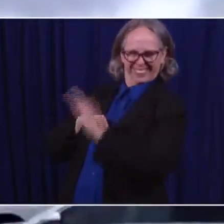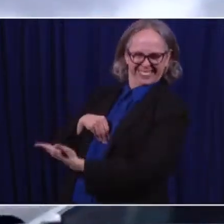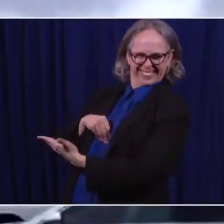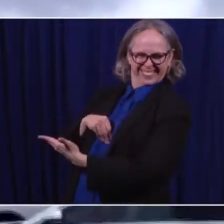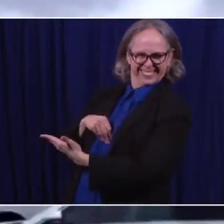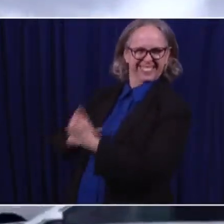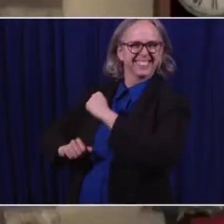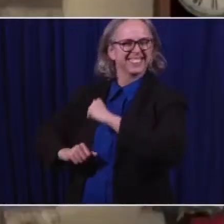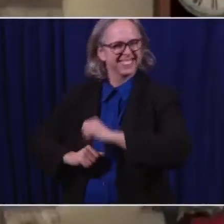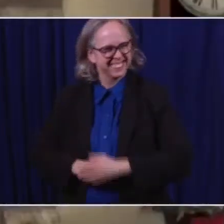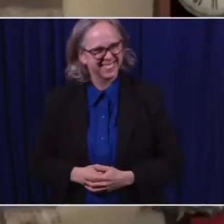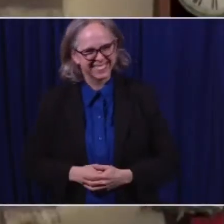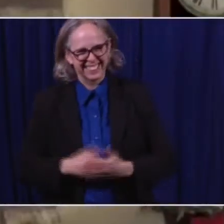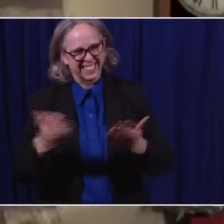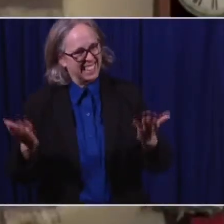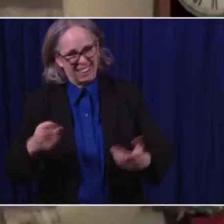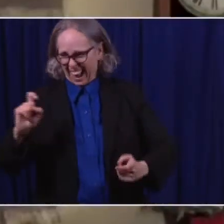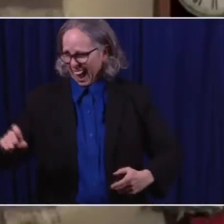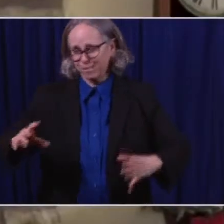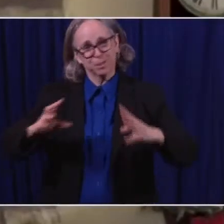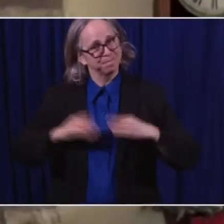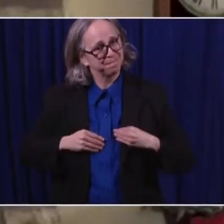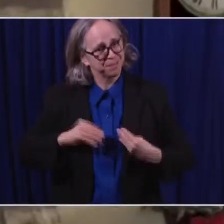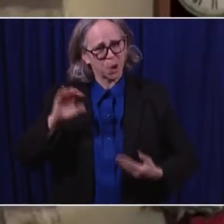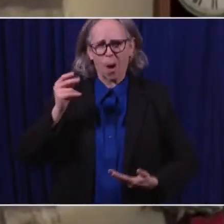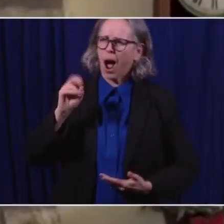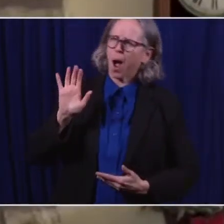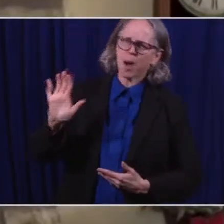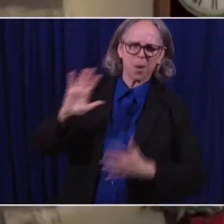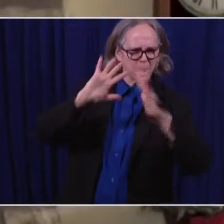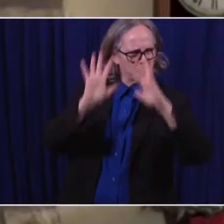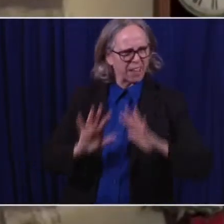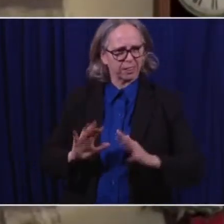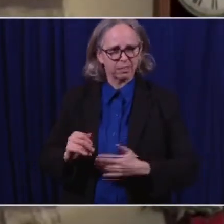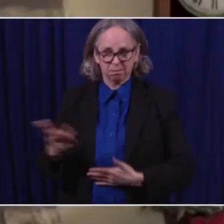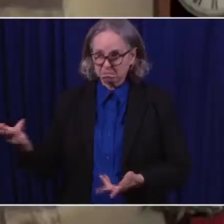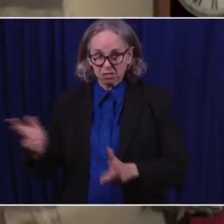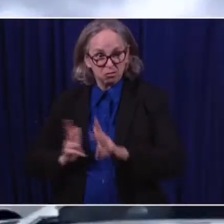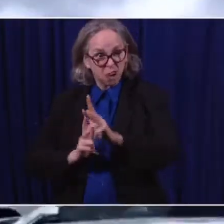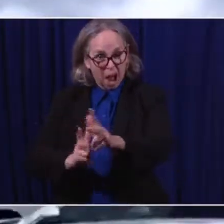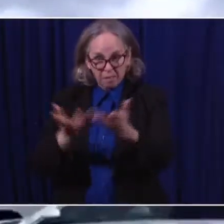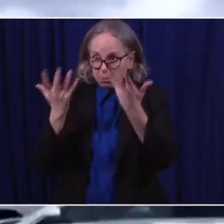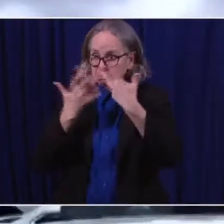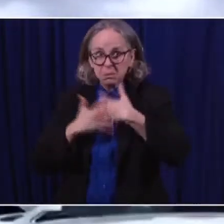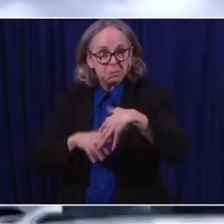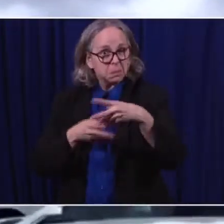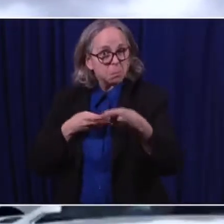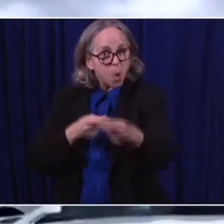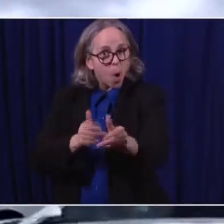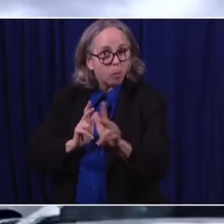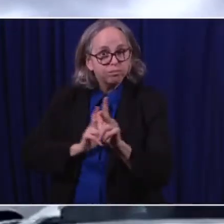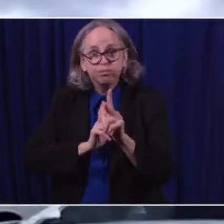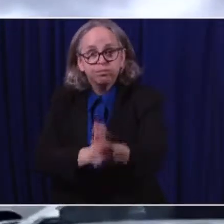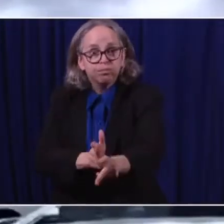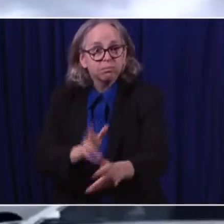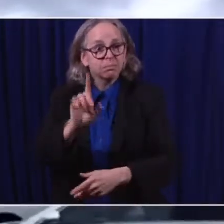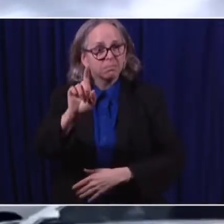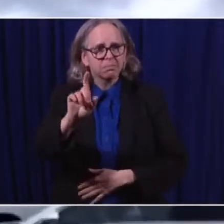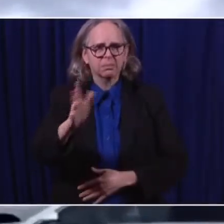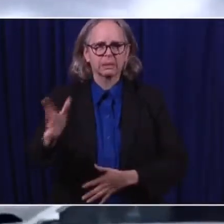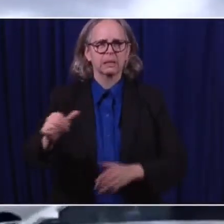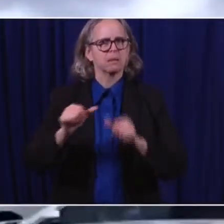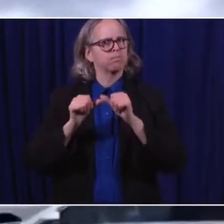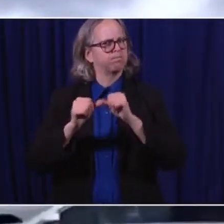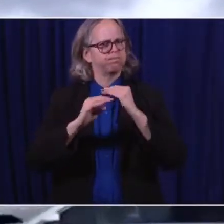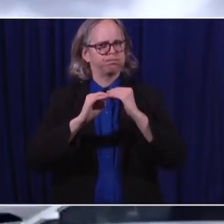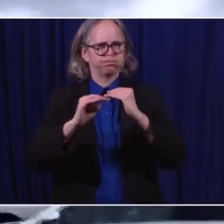it. We did indeed. So how's the vaccine program going today? Today's been very steady, and I think a lot